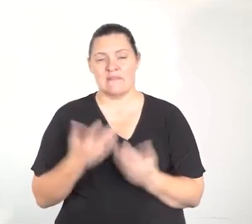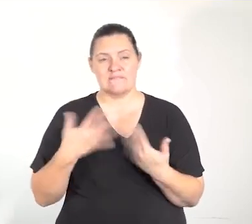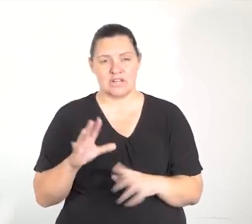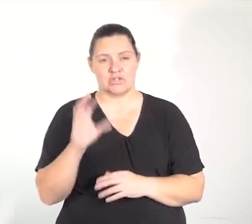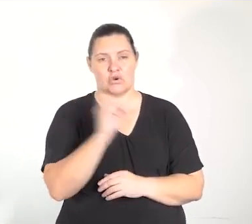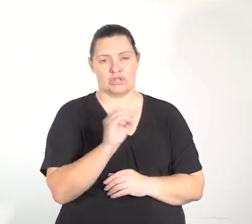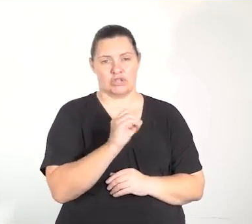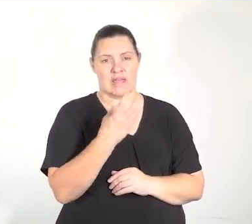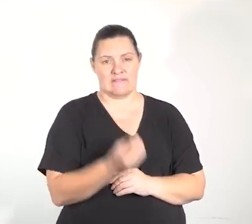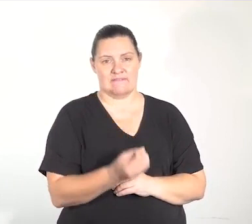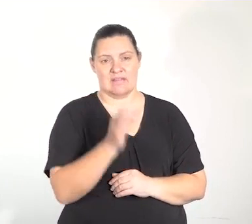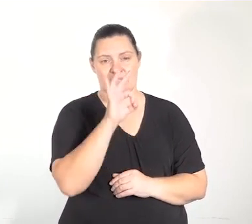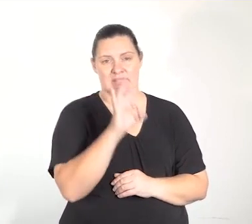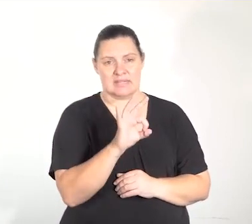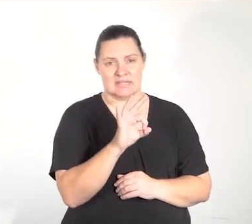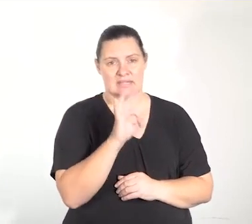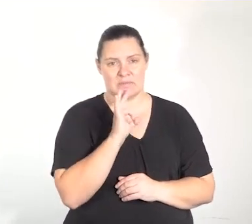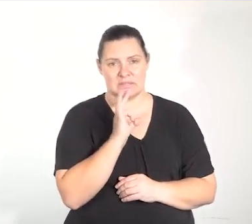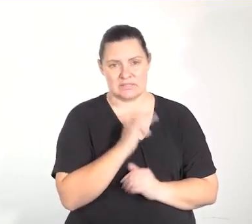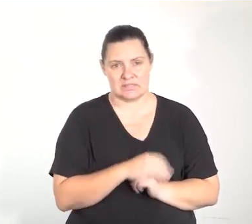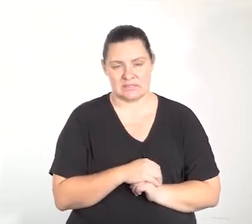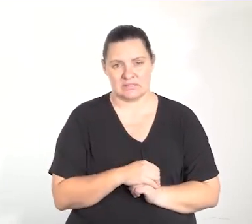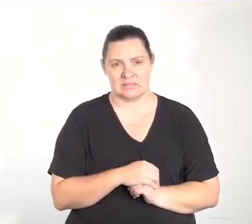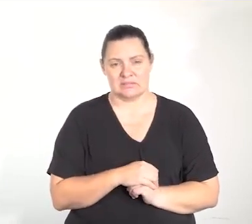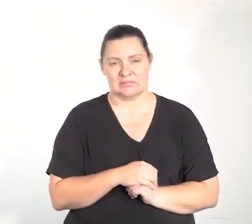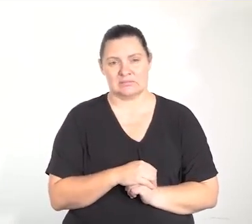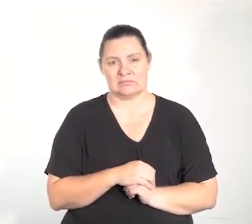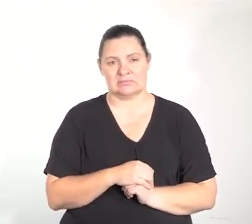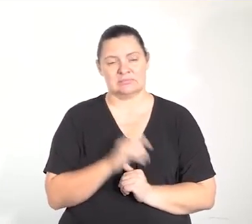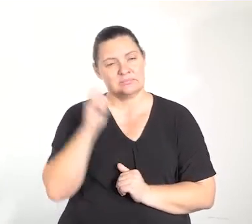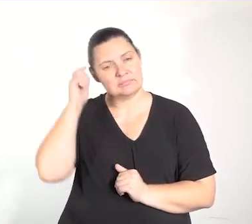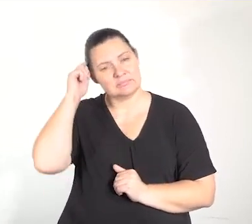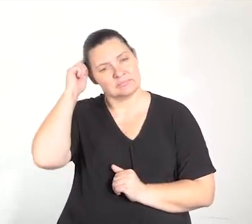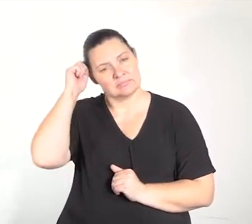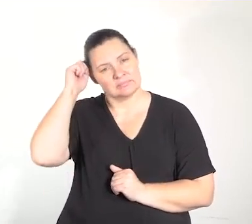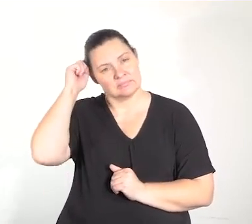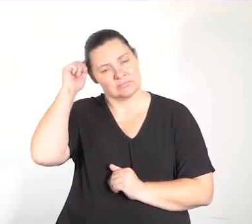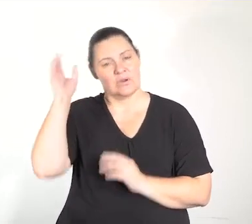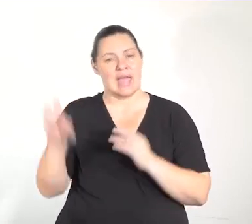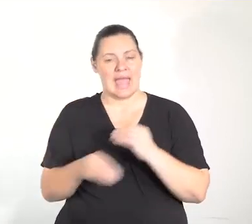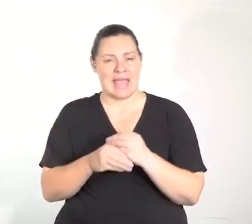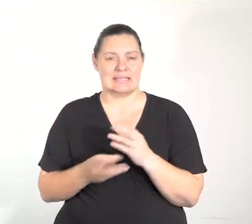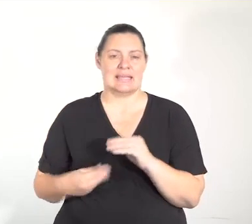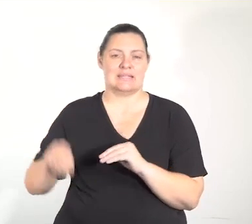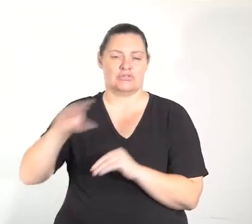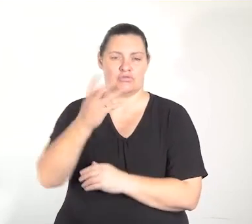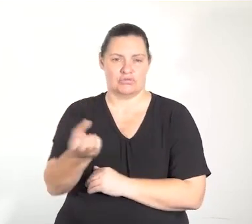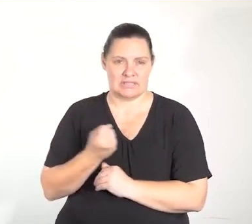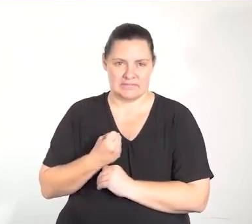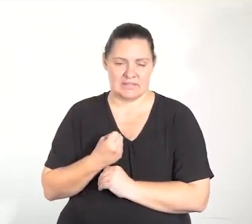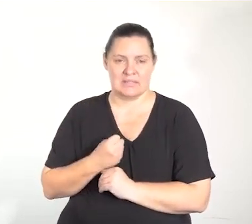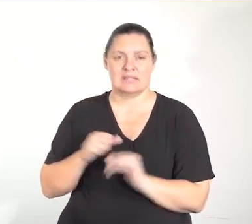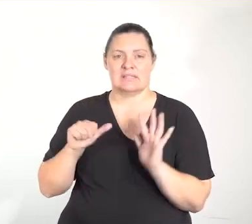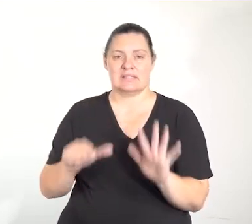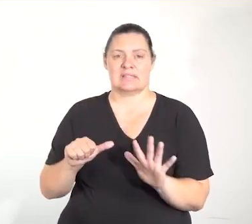he originally had 3,000 rands. Now we are adding the interest that he